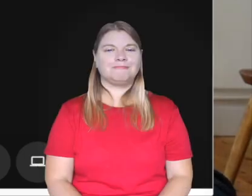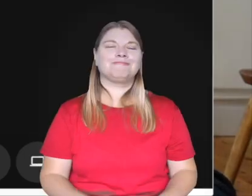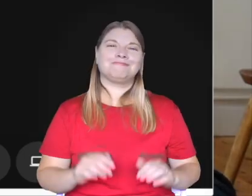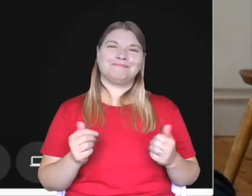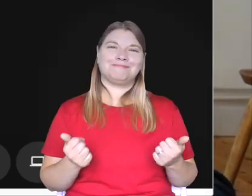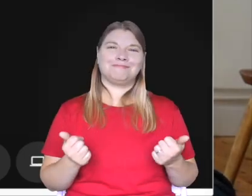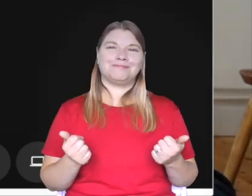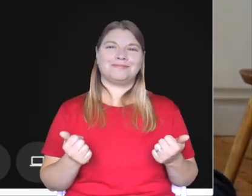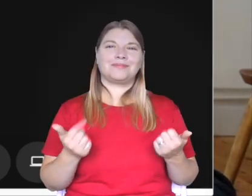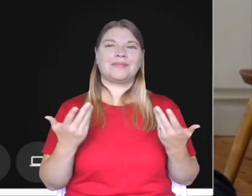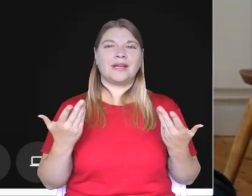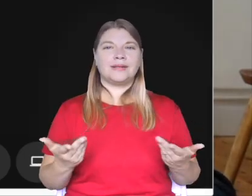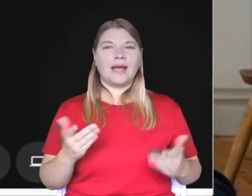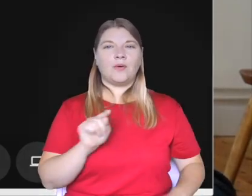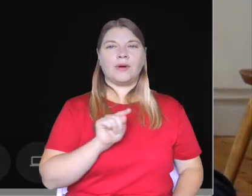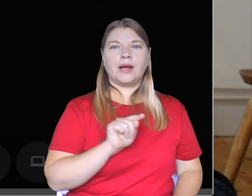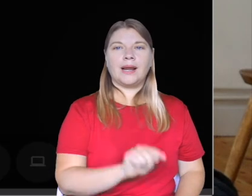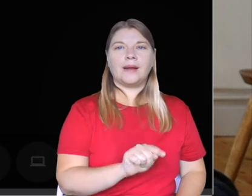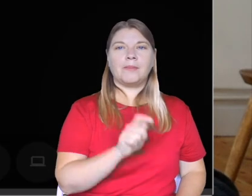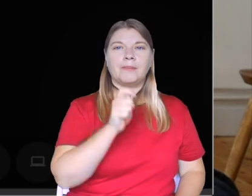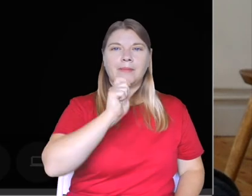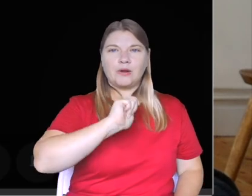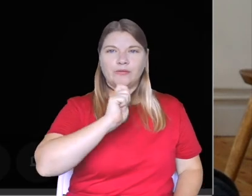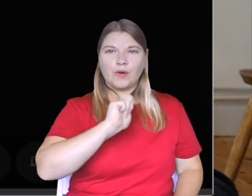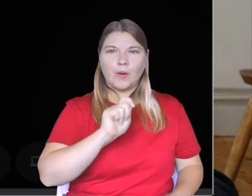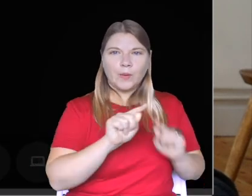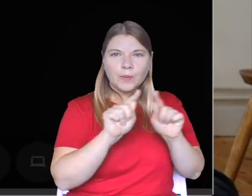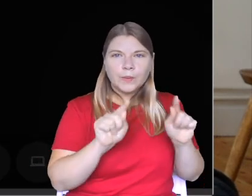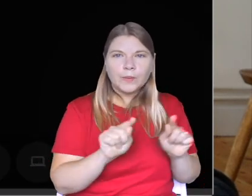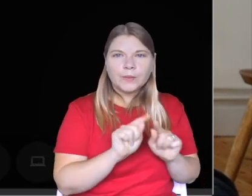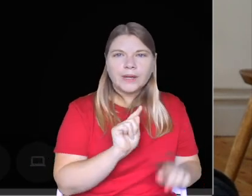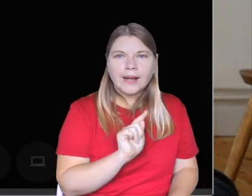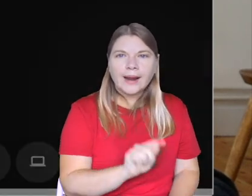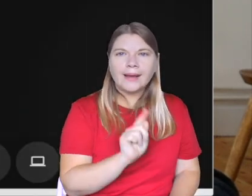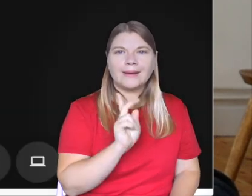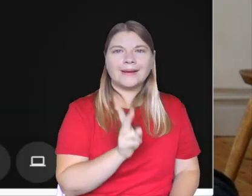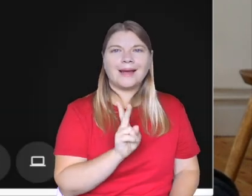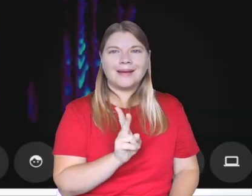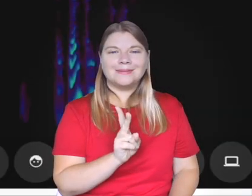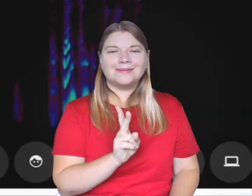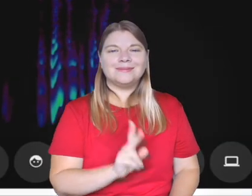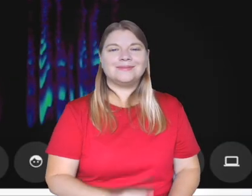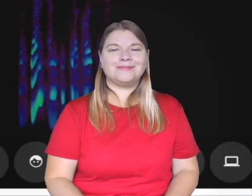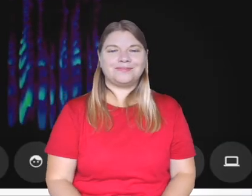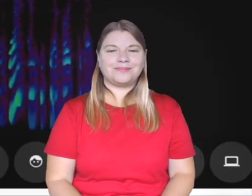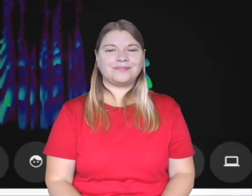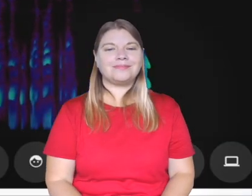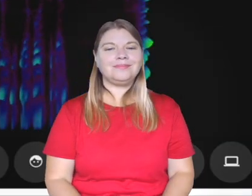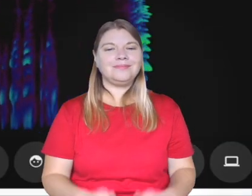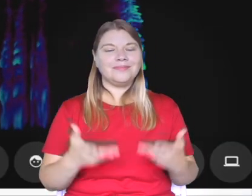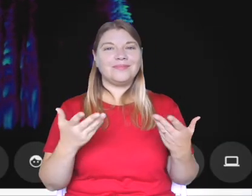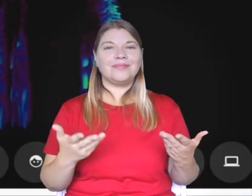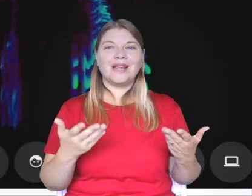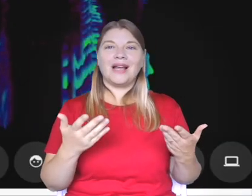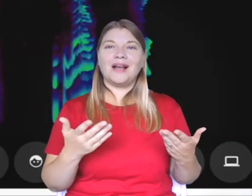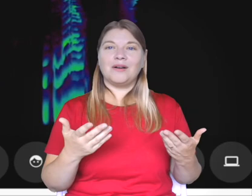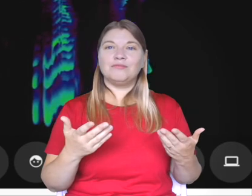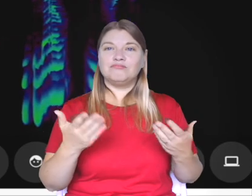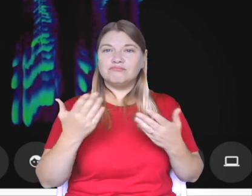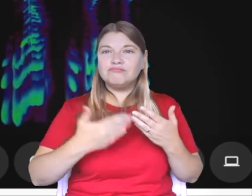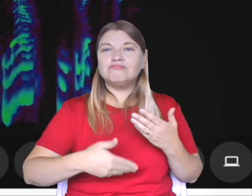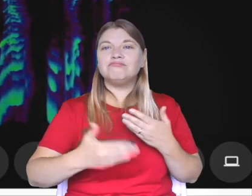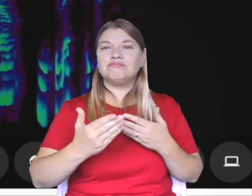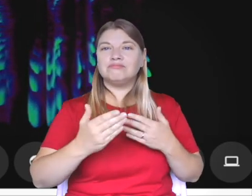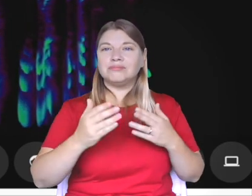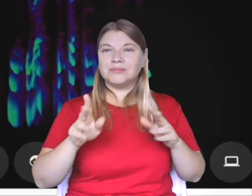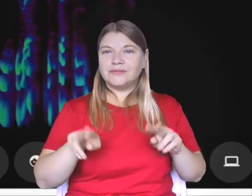Okay, if you put it back on the microphone again, and you can see our voice again, you can now use the rest of the session